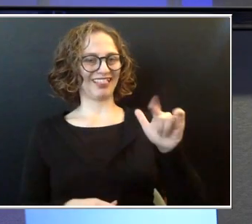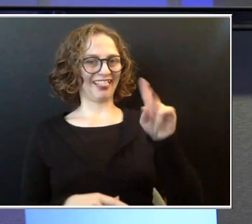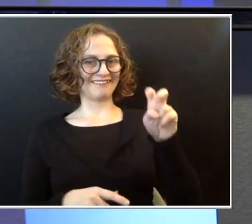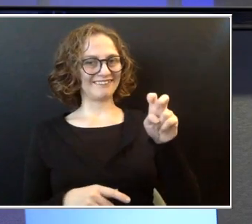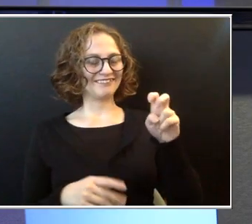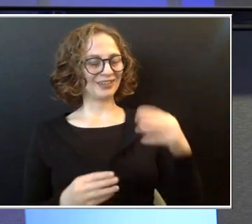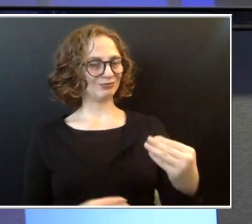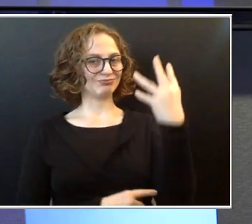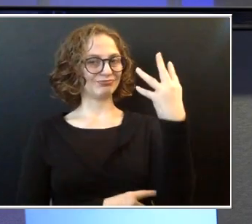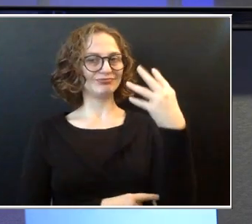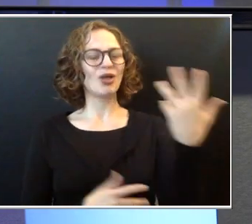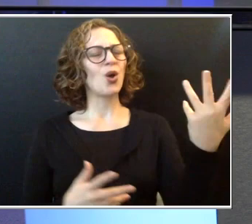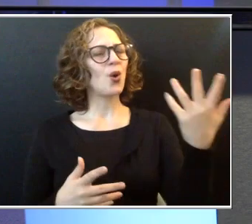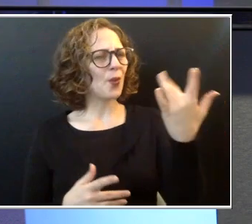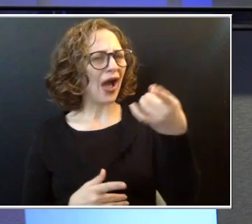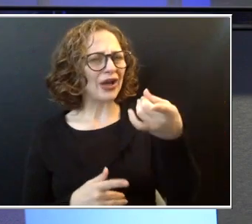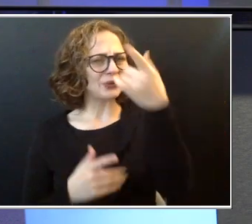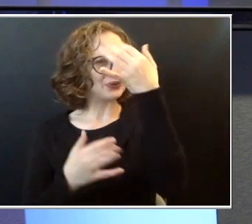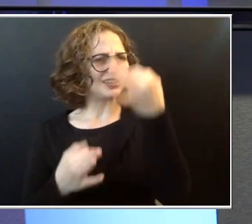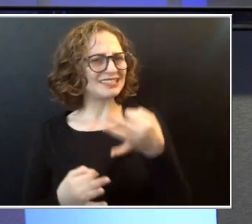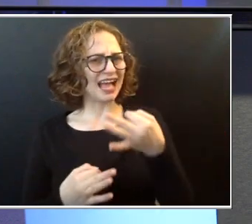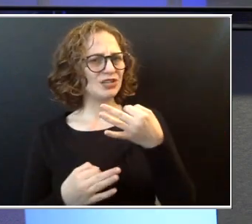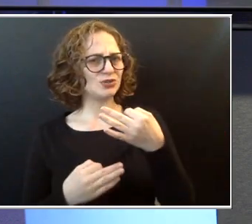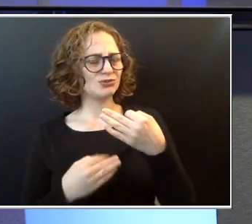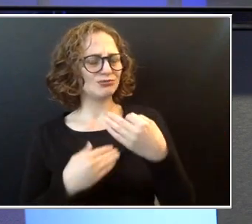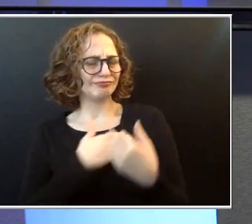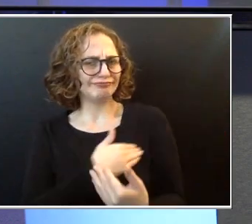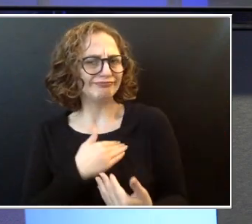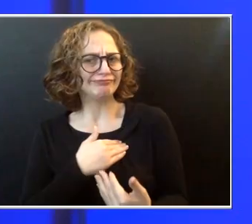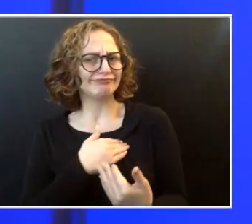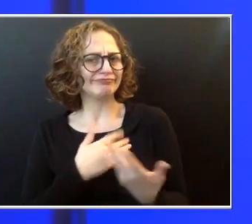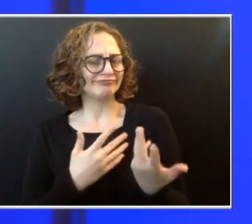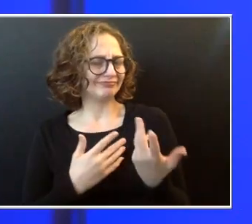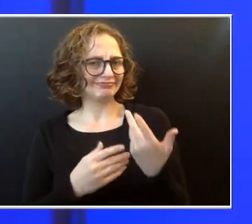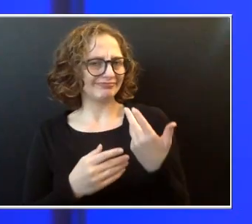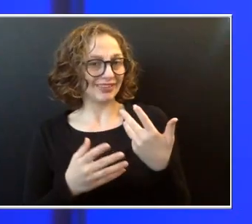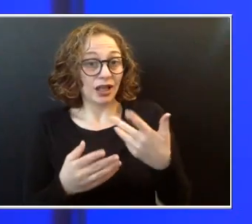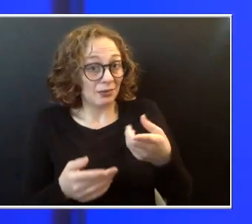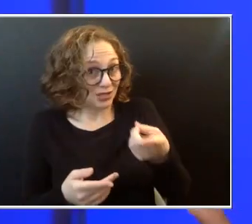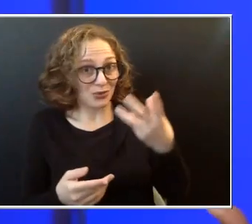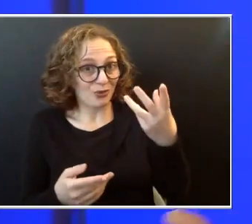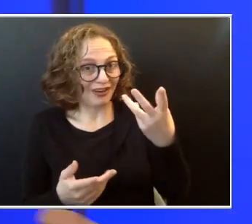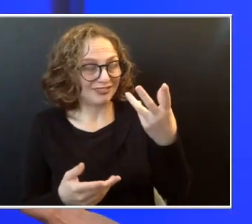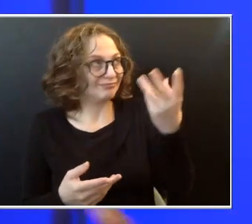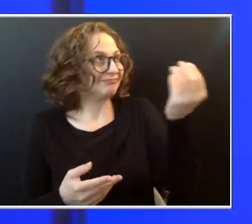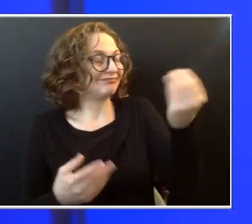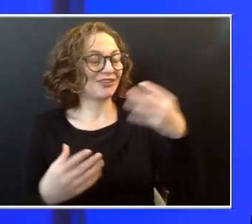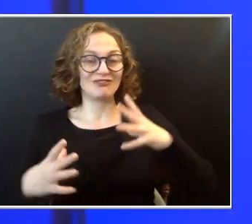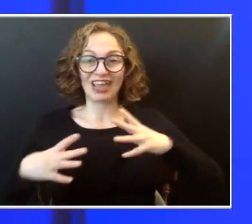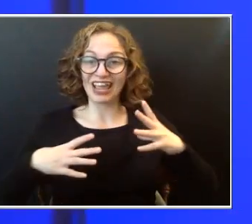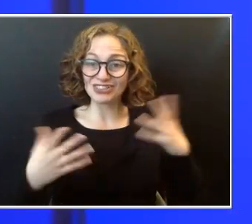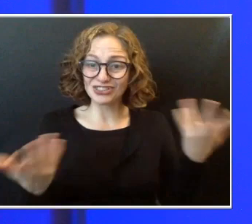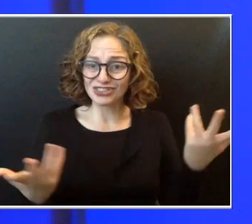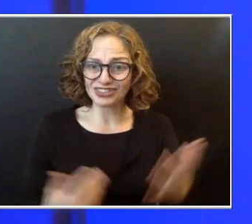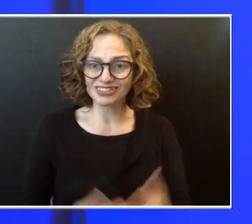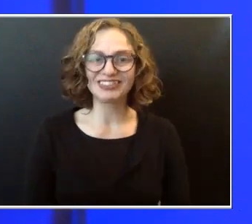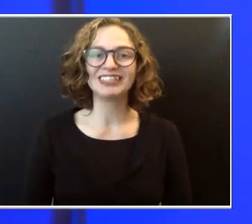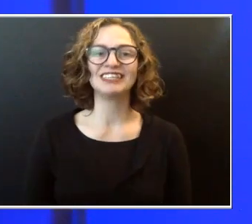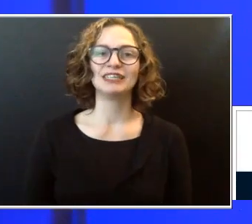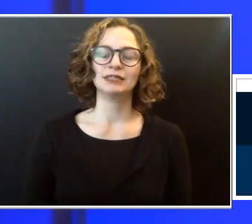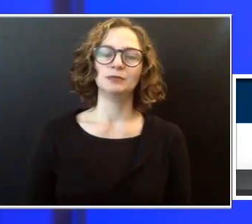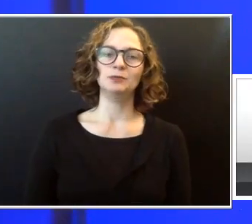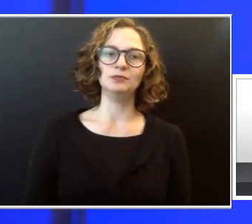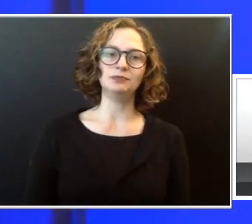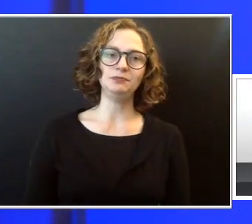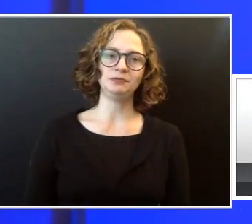first place, doing a breast exam while in Italy? Well, you always try to, as you have to do